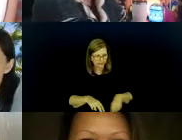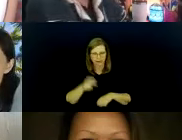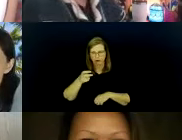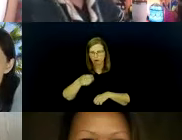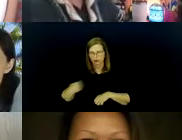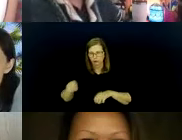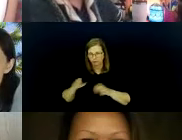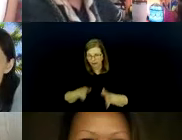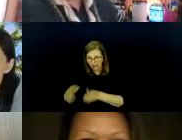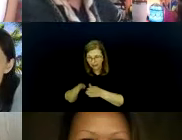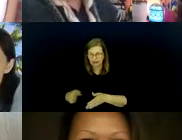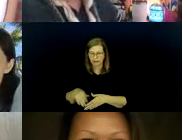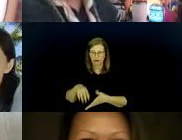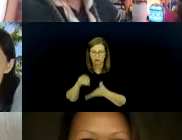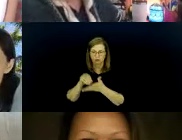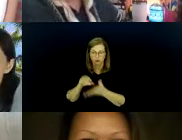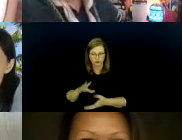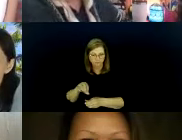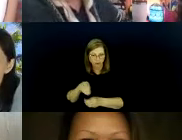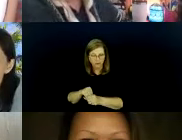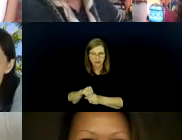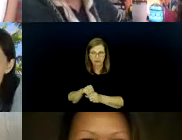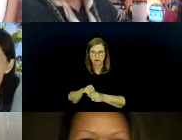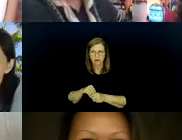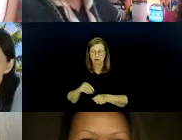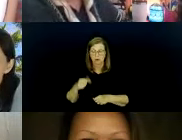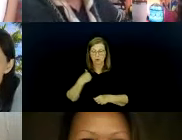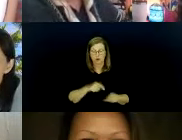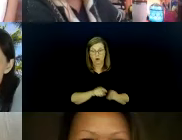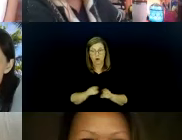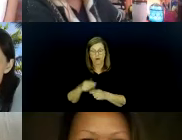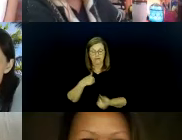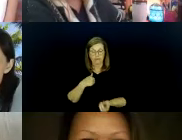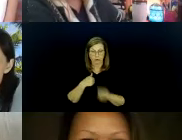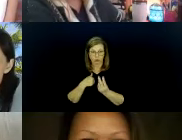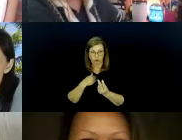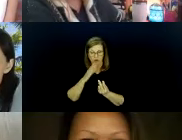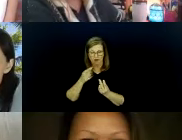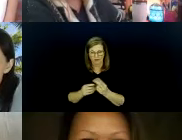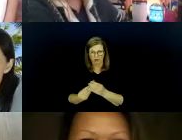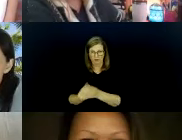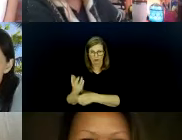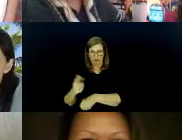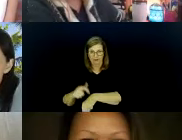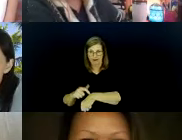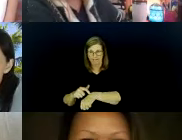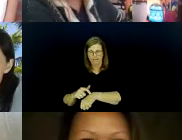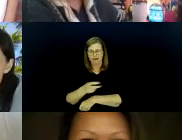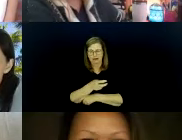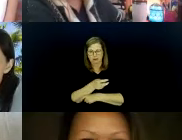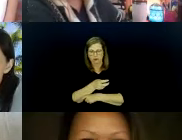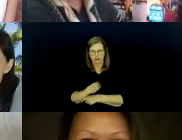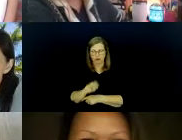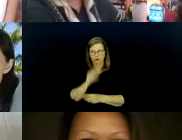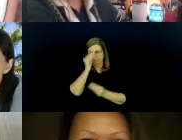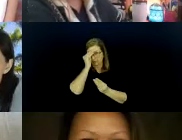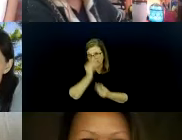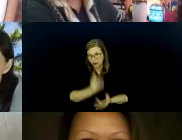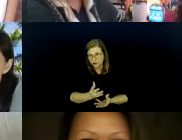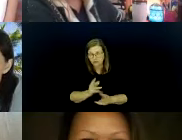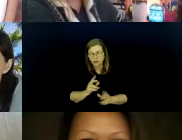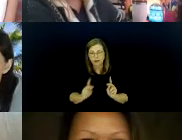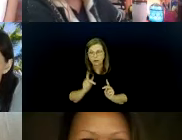to student involvement. And then we also have 2 that will happen in the spring that are transition information for people